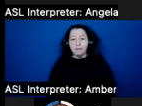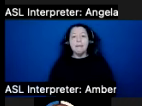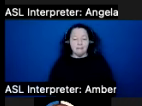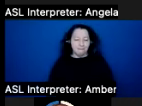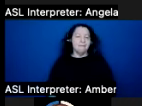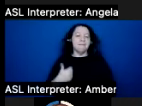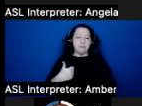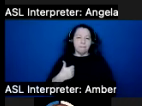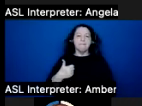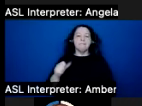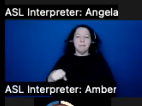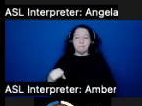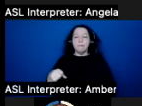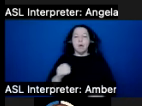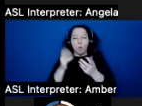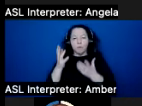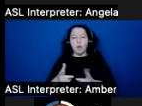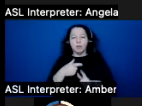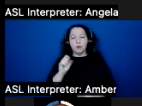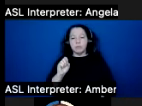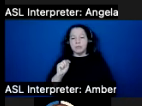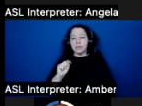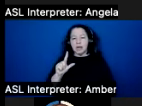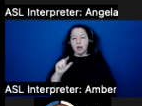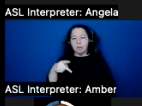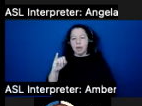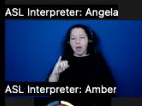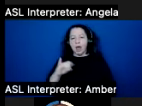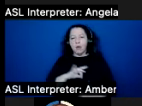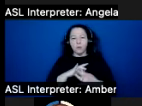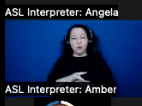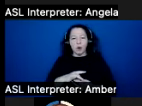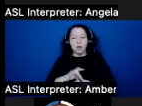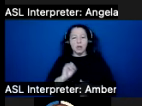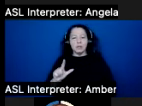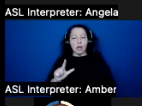Yep, here's some more information from TLPI about sexual assault as well.